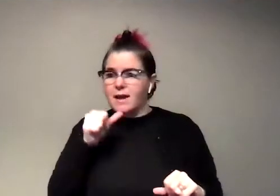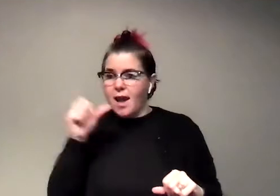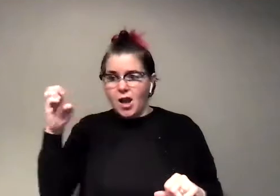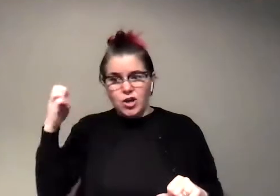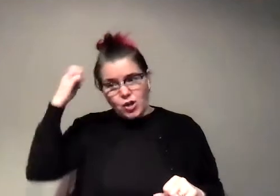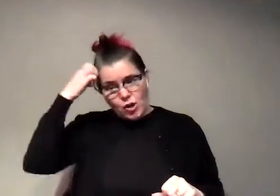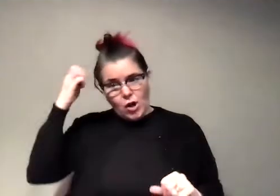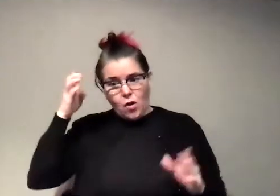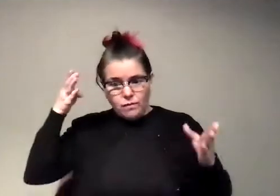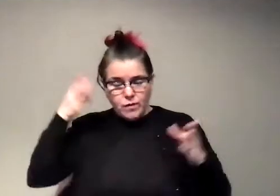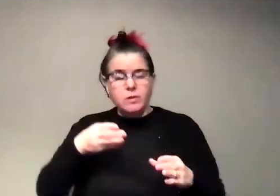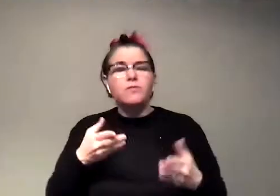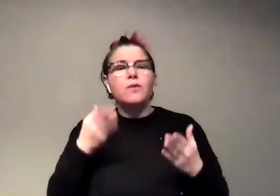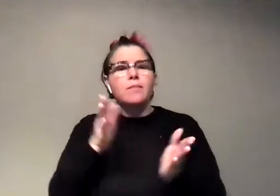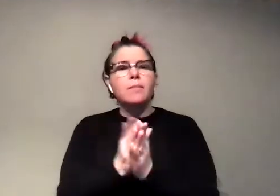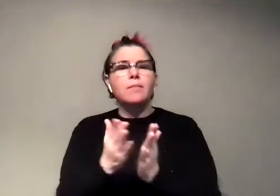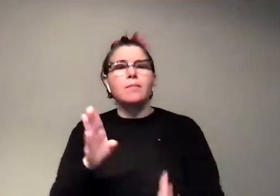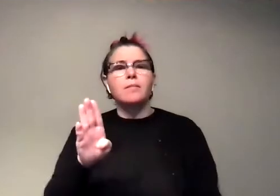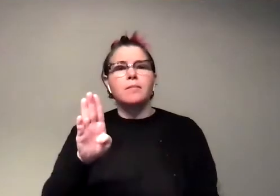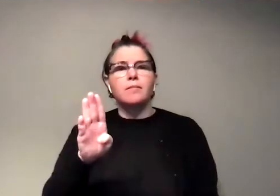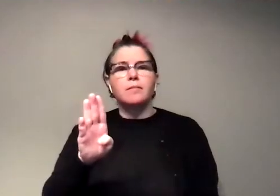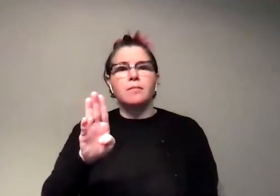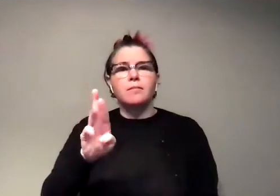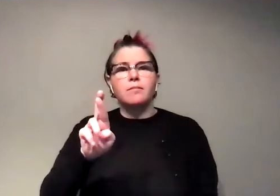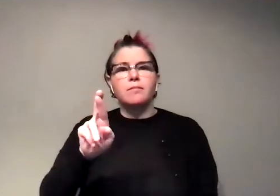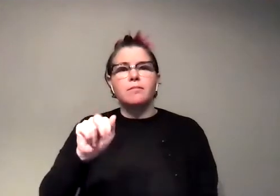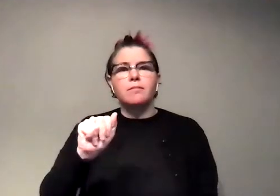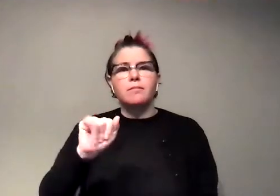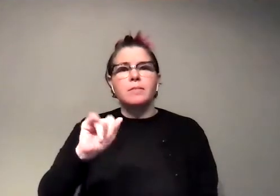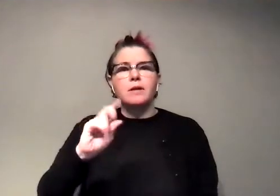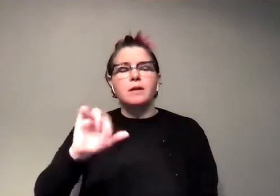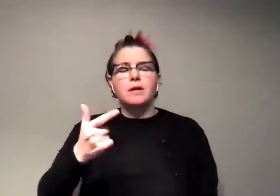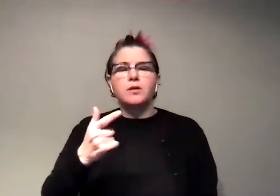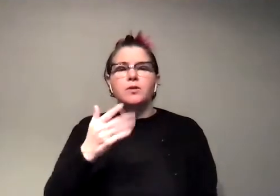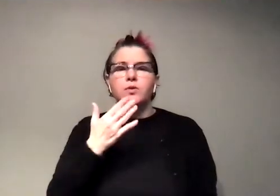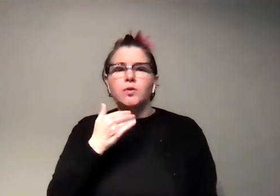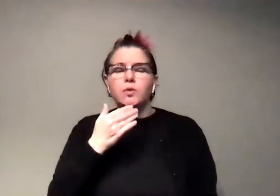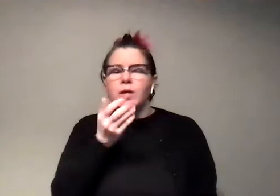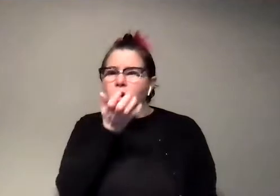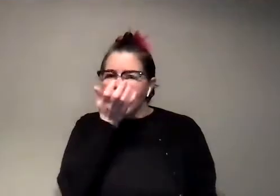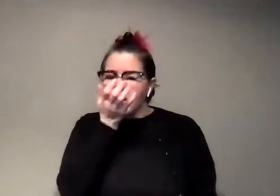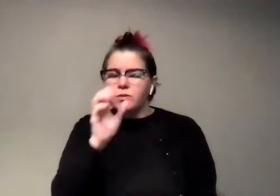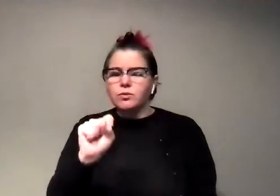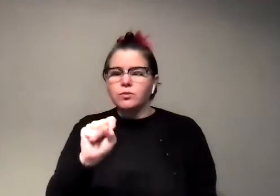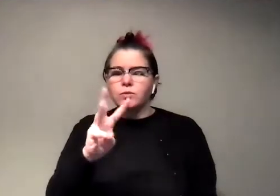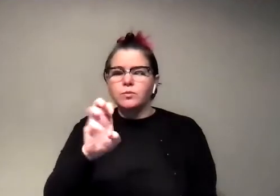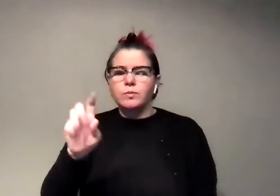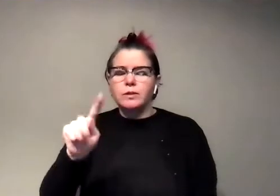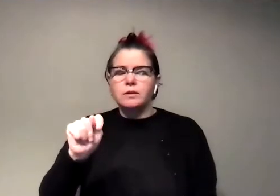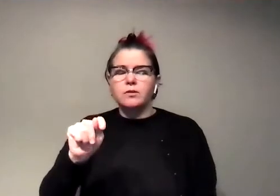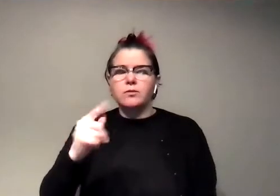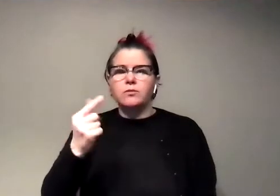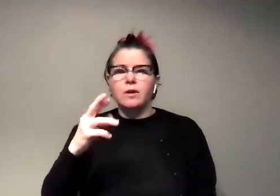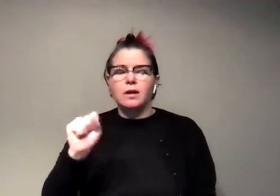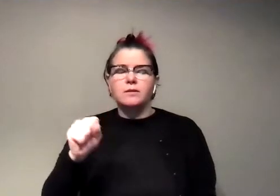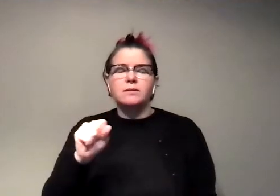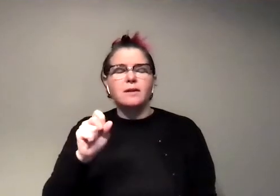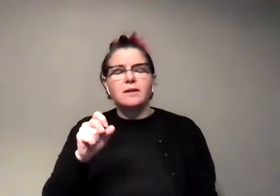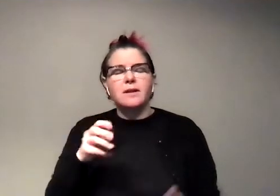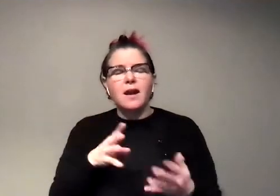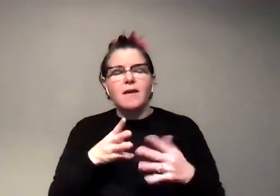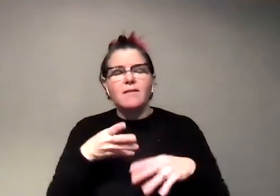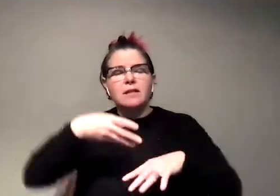I recommend a book called Braiding Sweetgrass. It specifically focuses on Native American approaches Mhm. to ecology. That's really what the book is